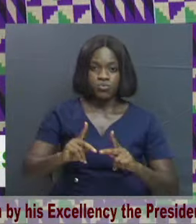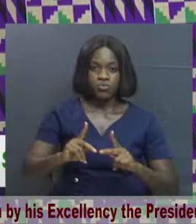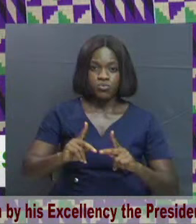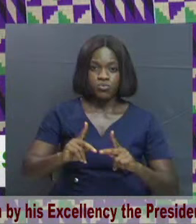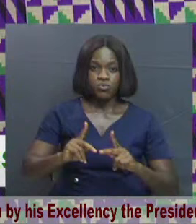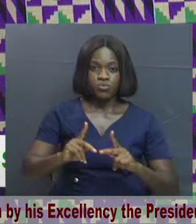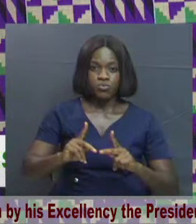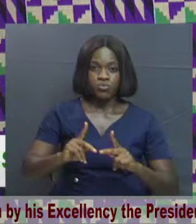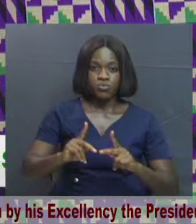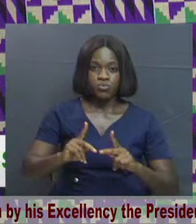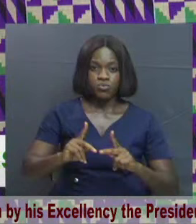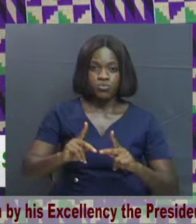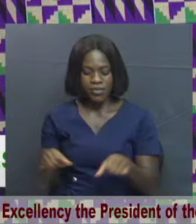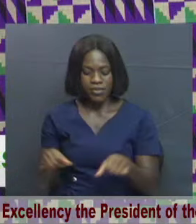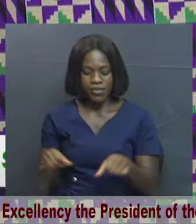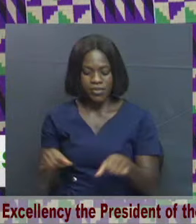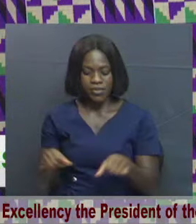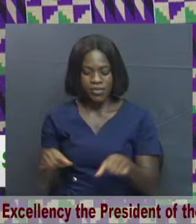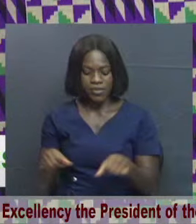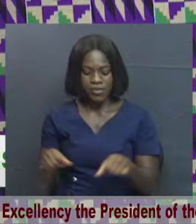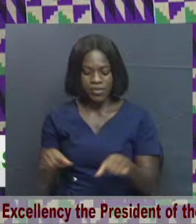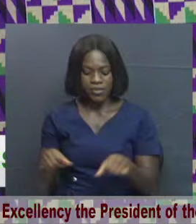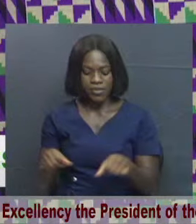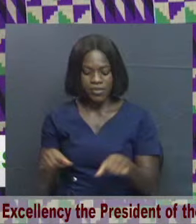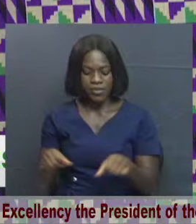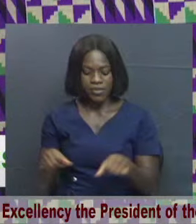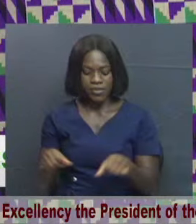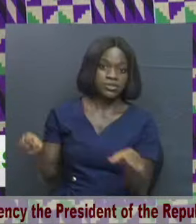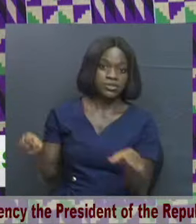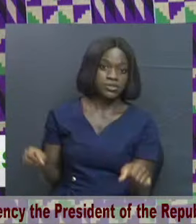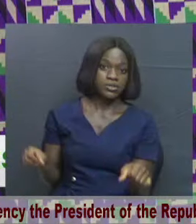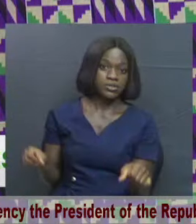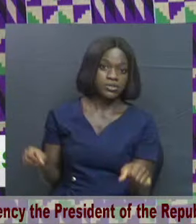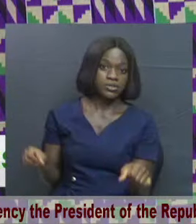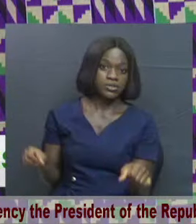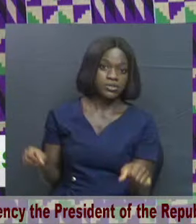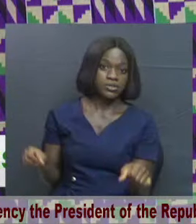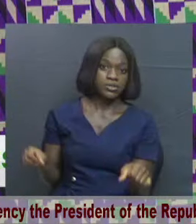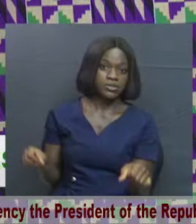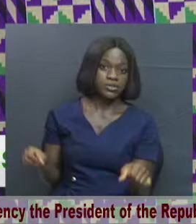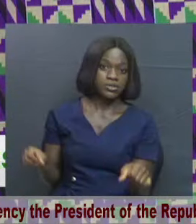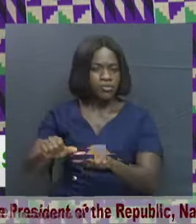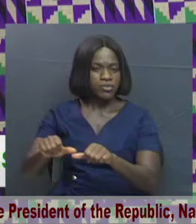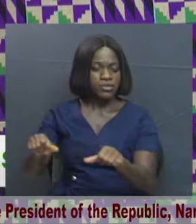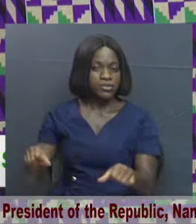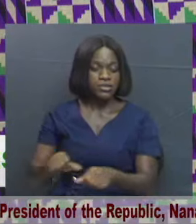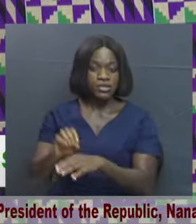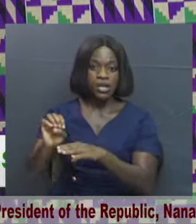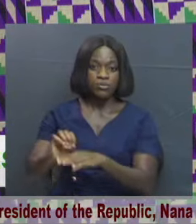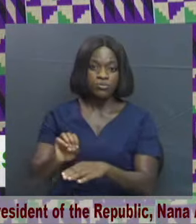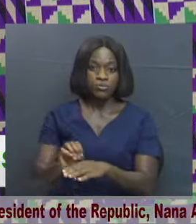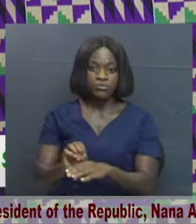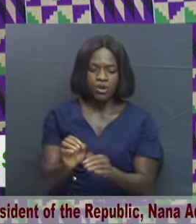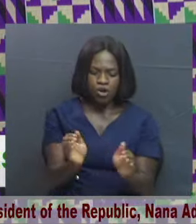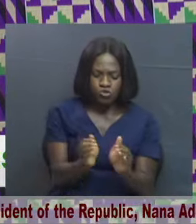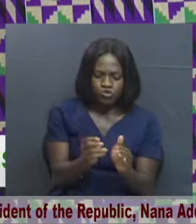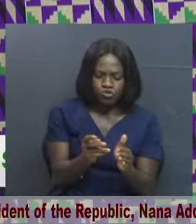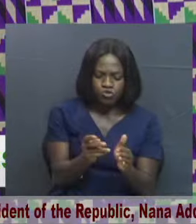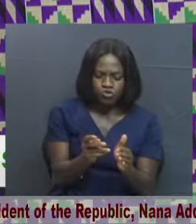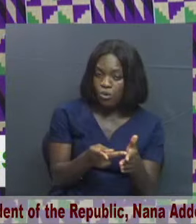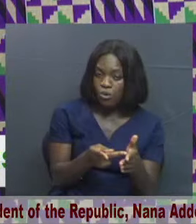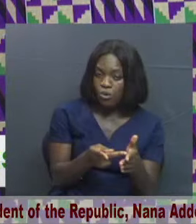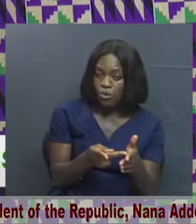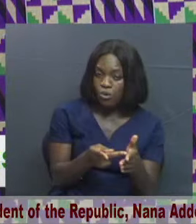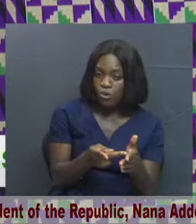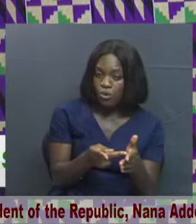foral sector jobs we often forget the former sector employees form only a small part of the